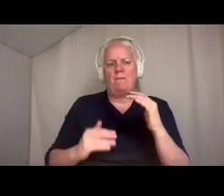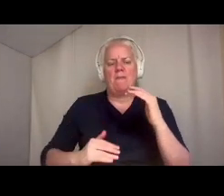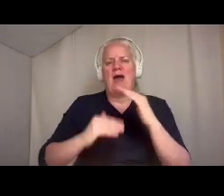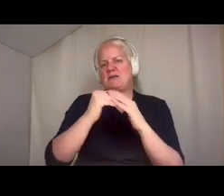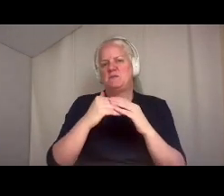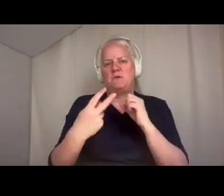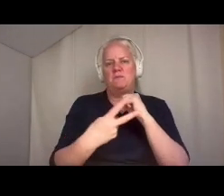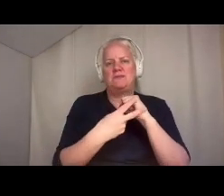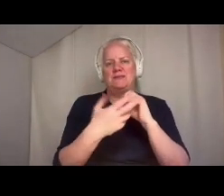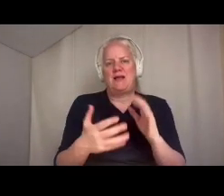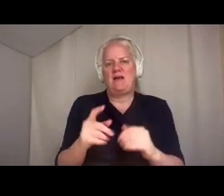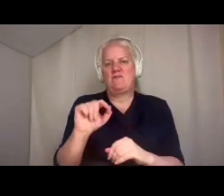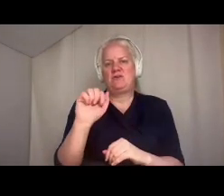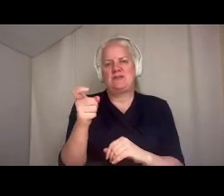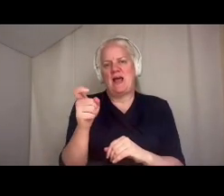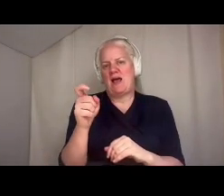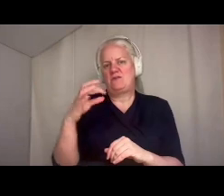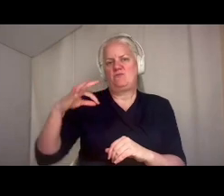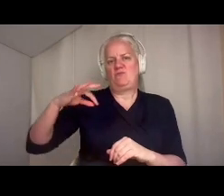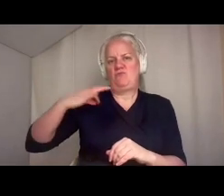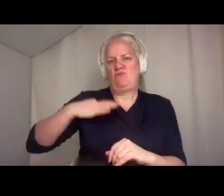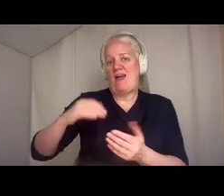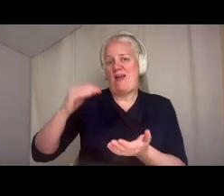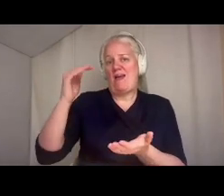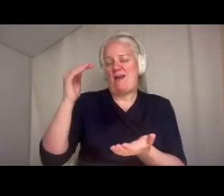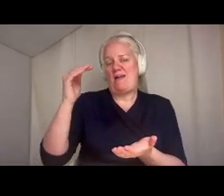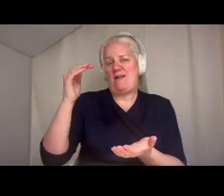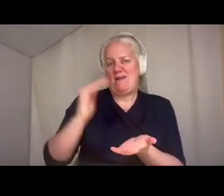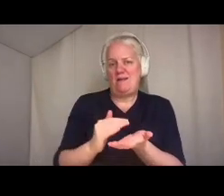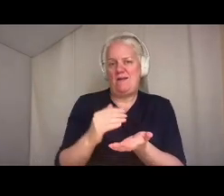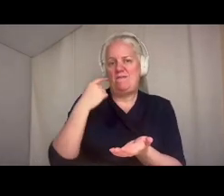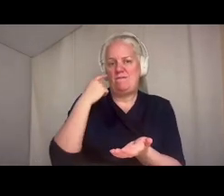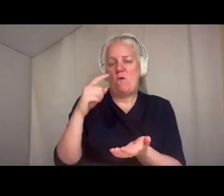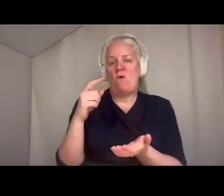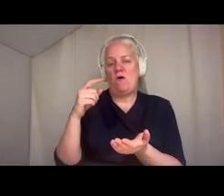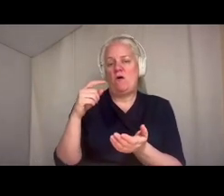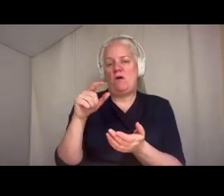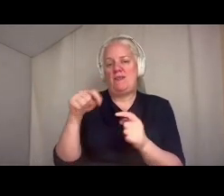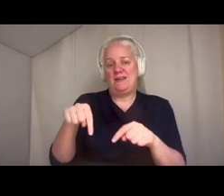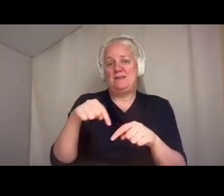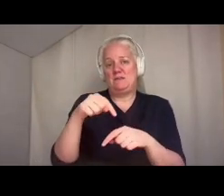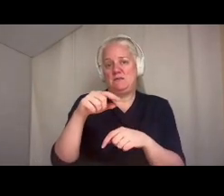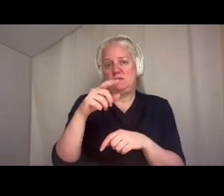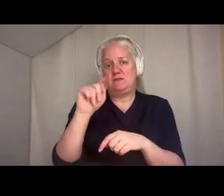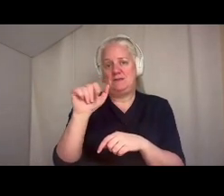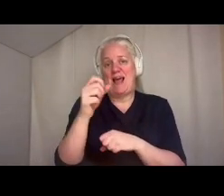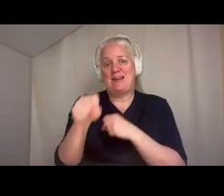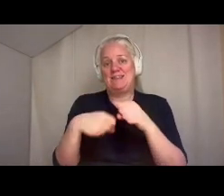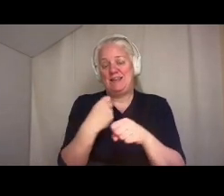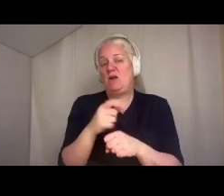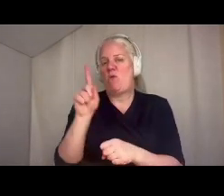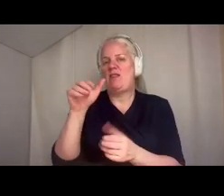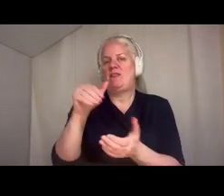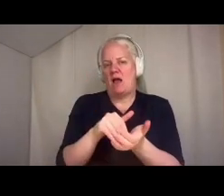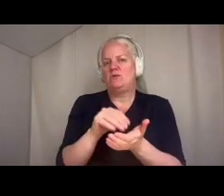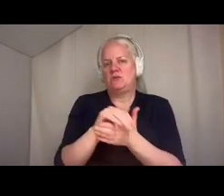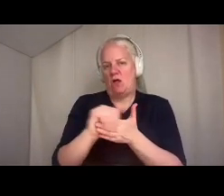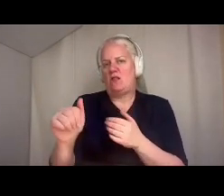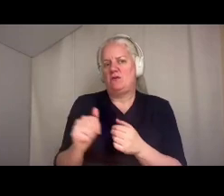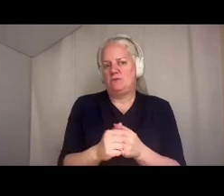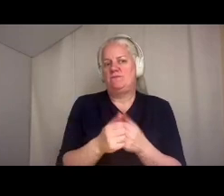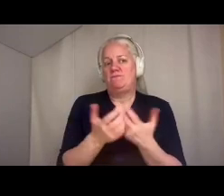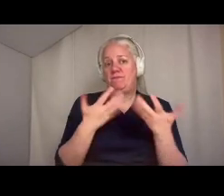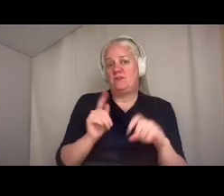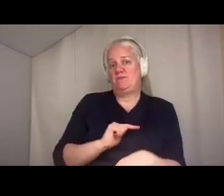an individual for the 2024 tax season is $1,000. So with that, Lori, I will turn it back to